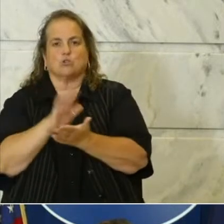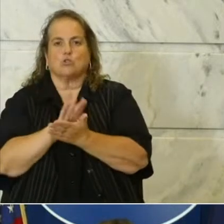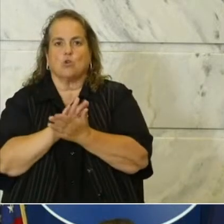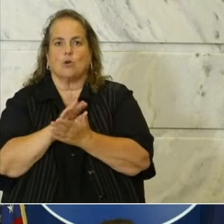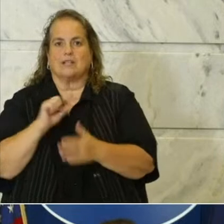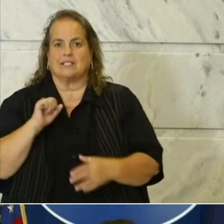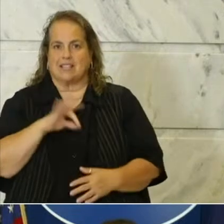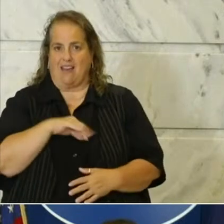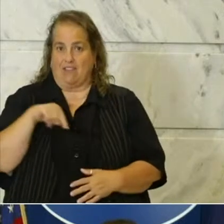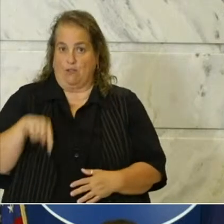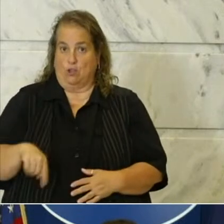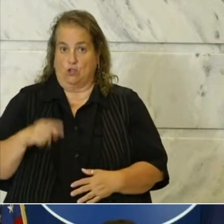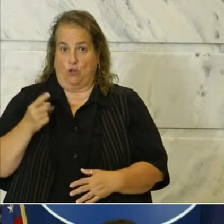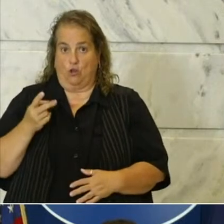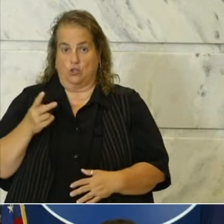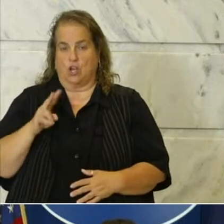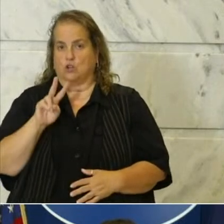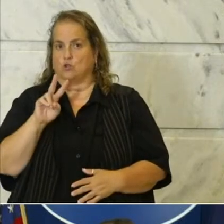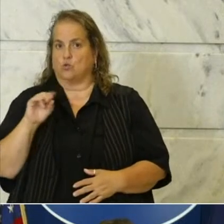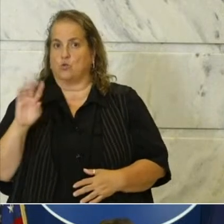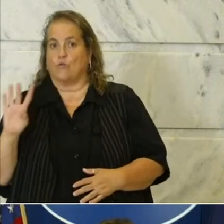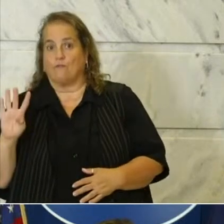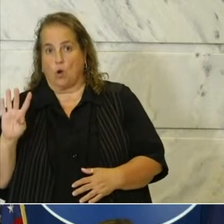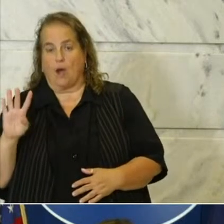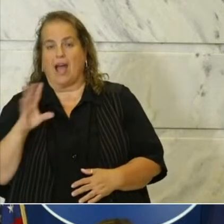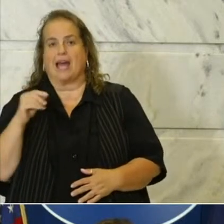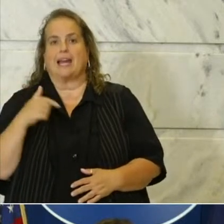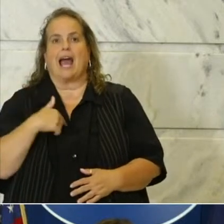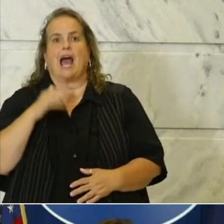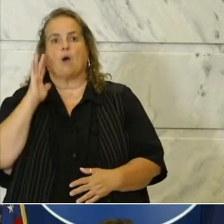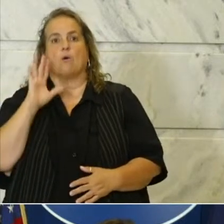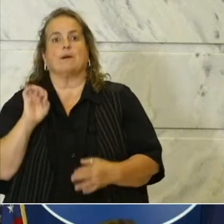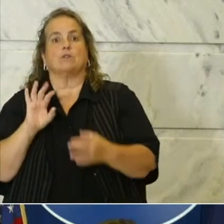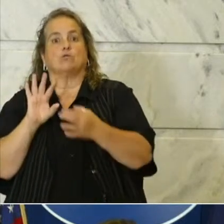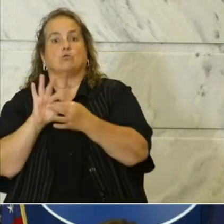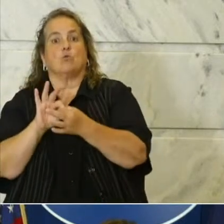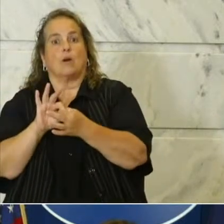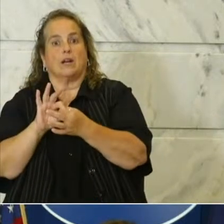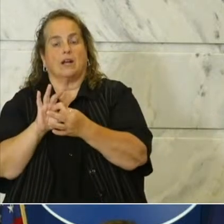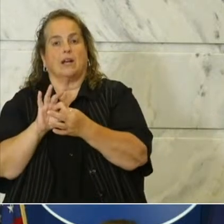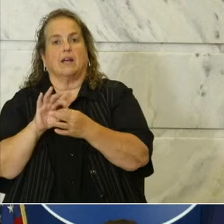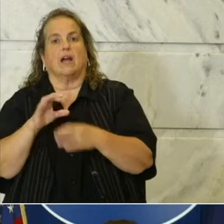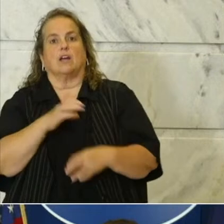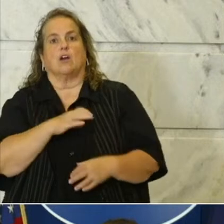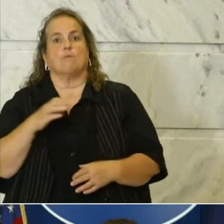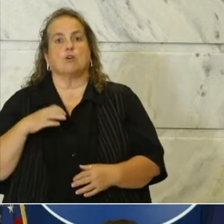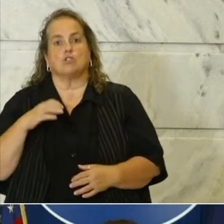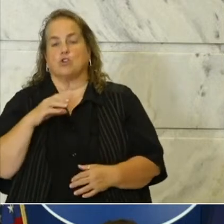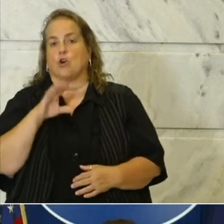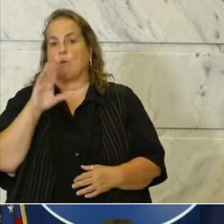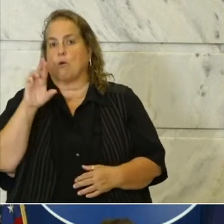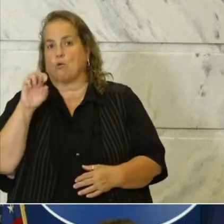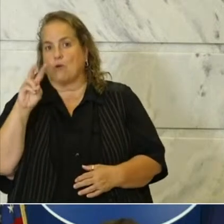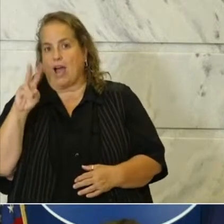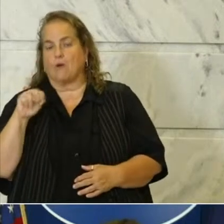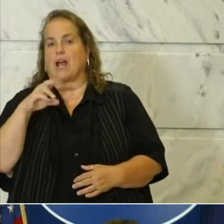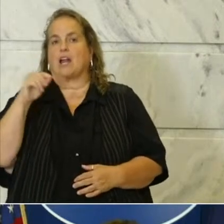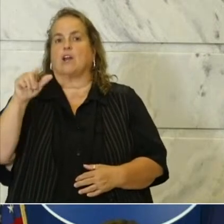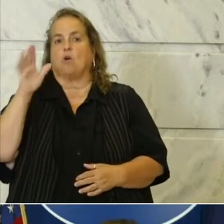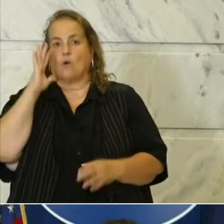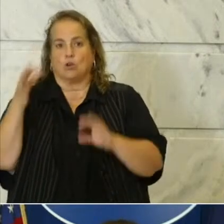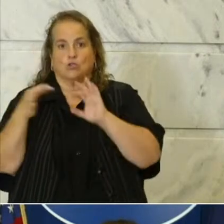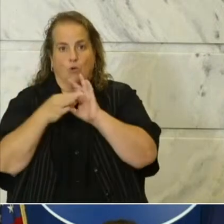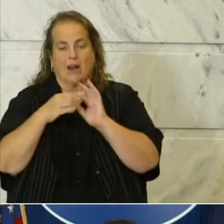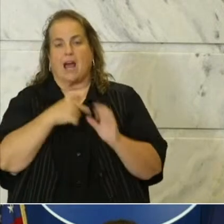this Thursday from 2 to 4, and I will be joining, Interim Commissioner Kevin Brown will be joining us, and Dr. Stack